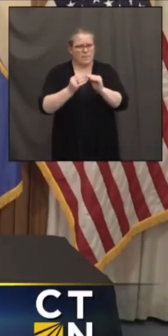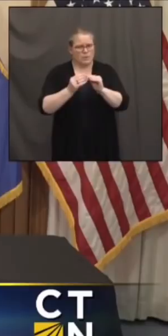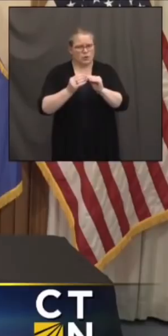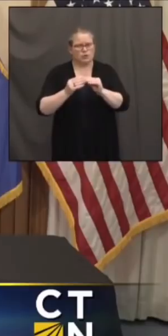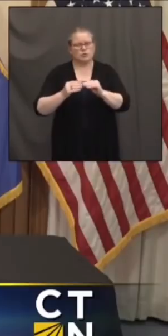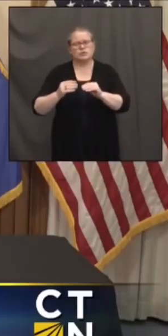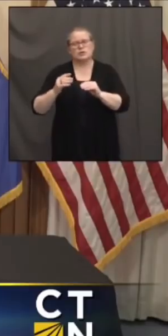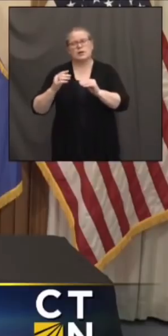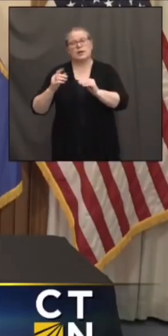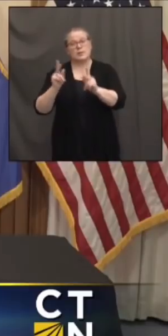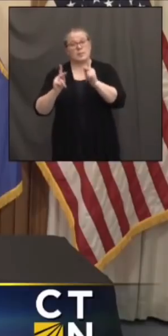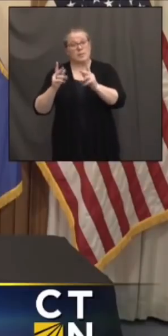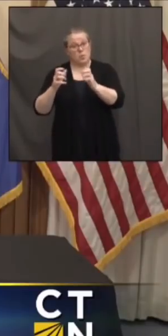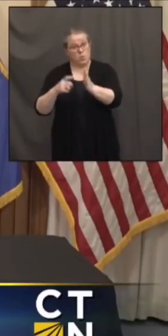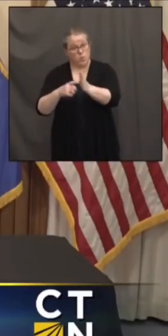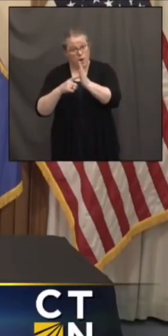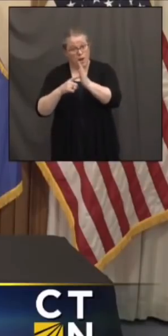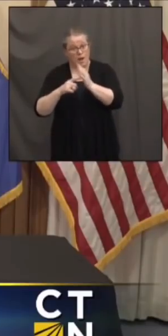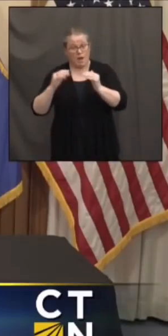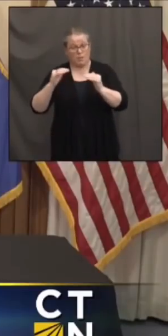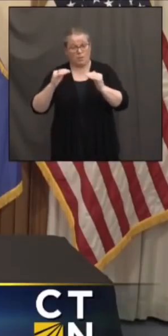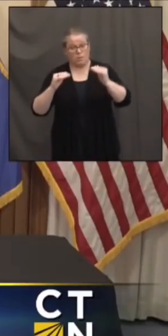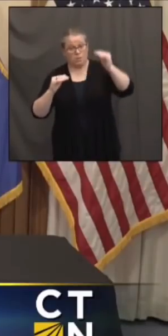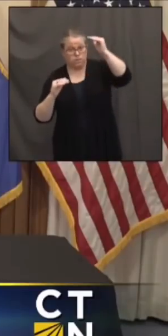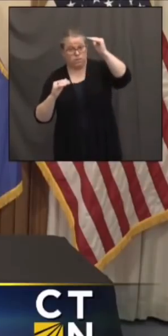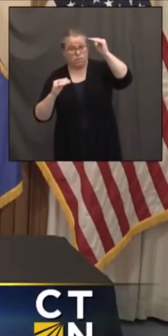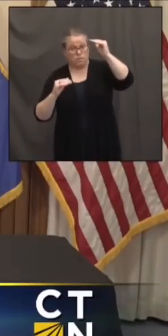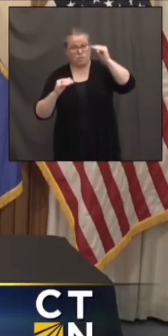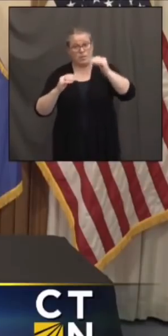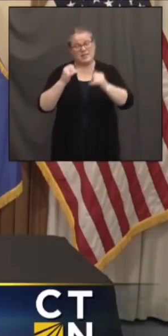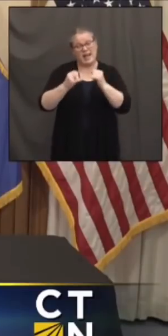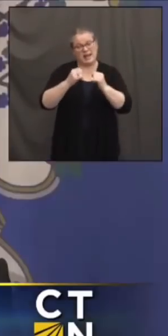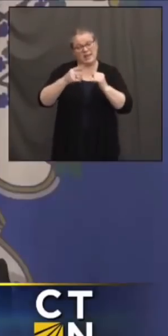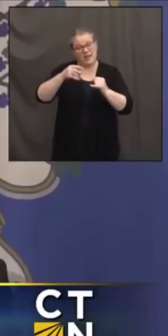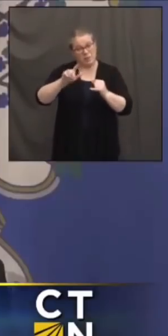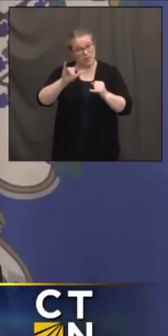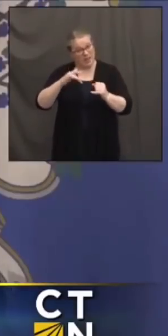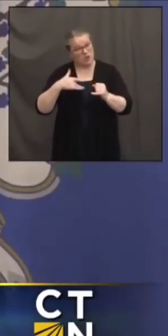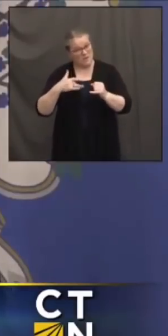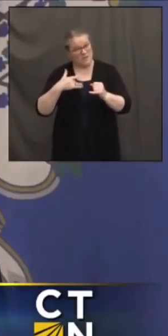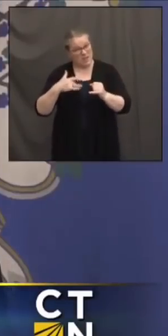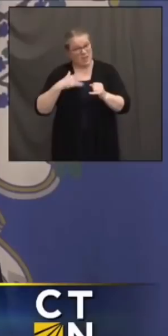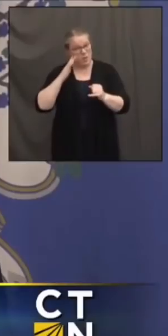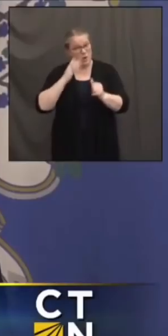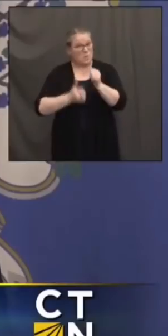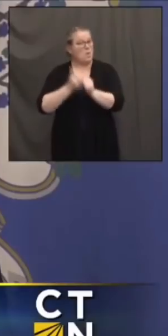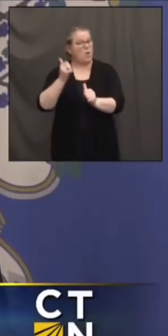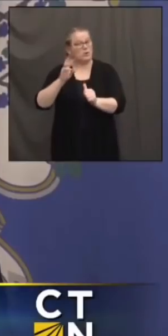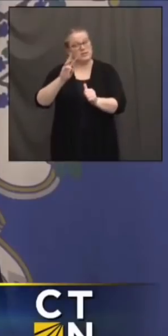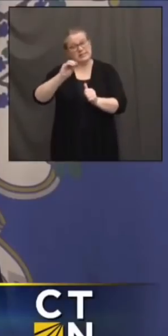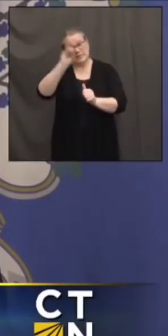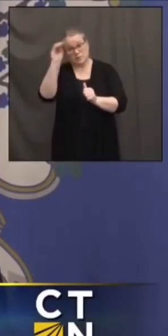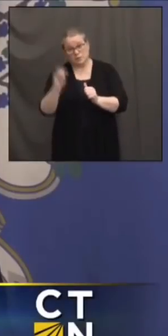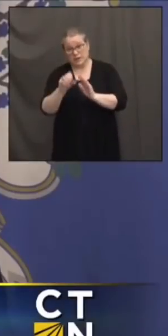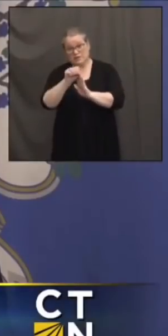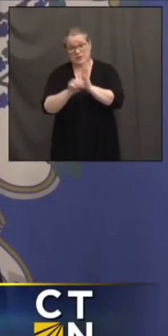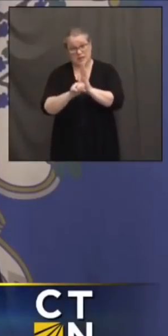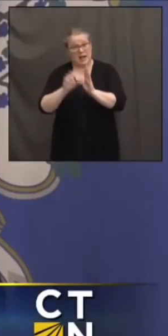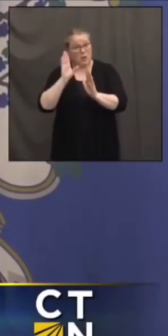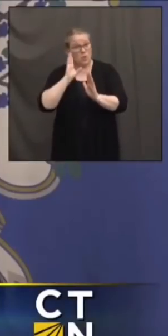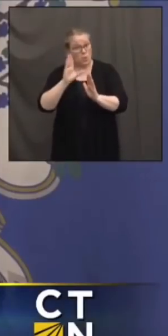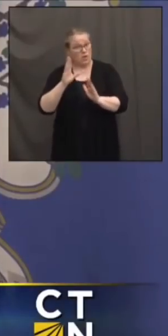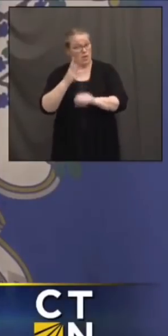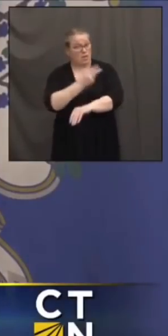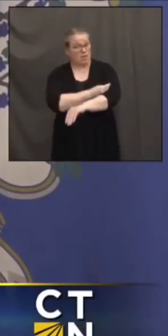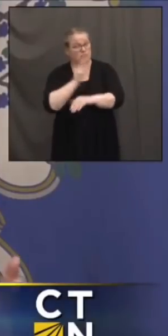about 60% of the state vaccinated? I think that's right, Sue. Look, this is just a guesstimate at this point, but over the